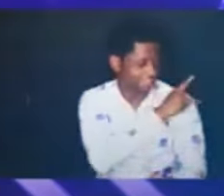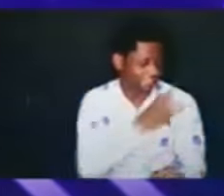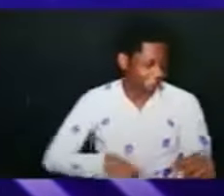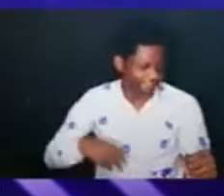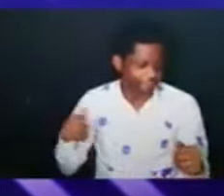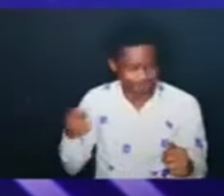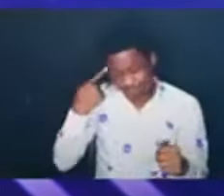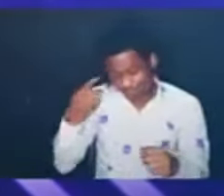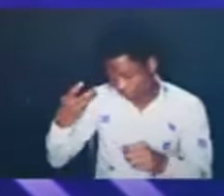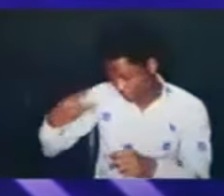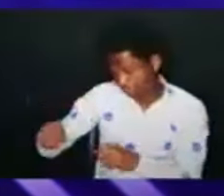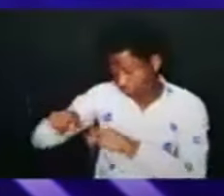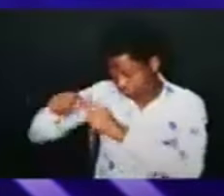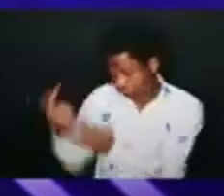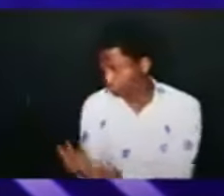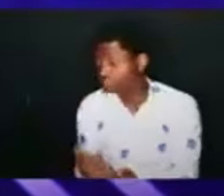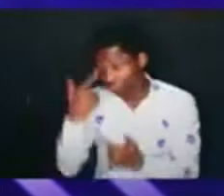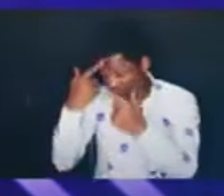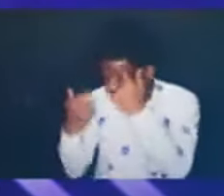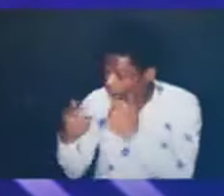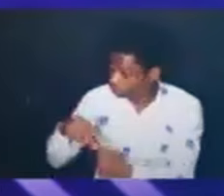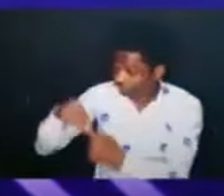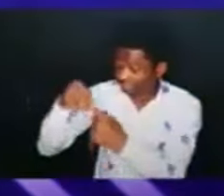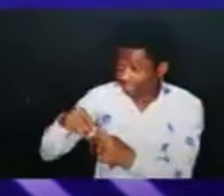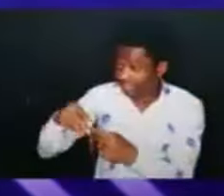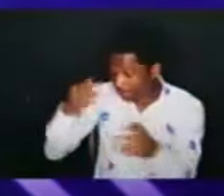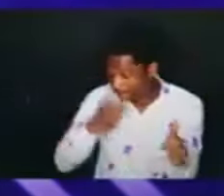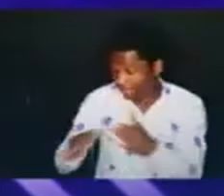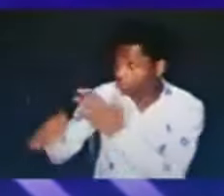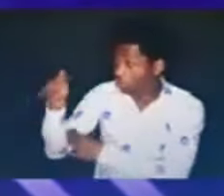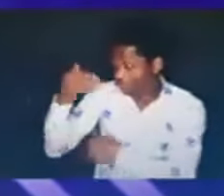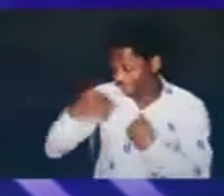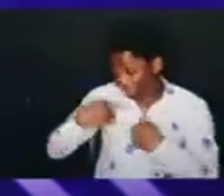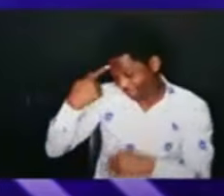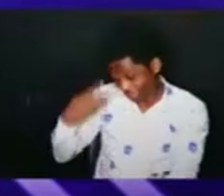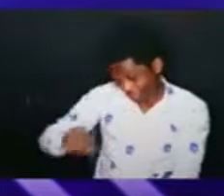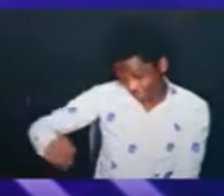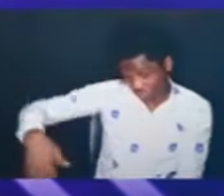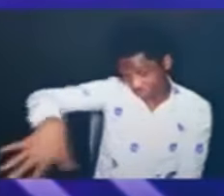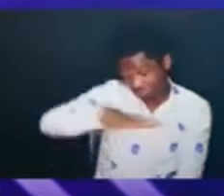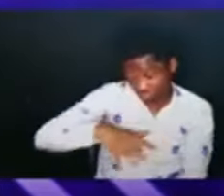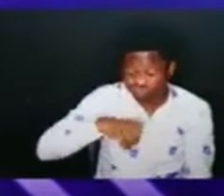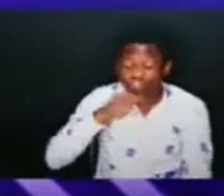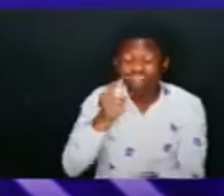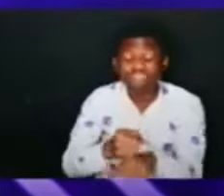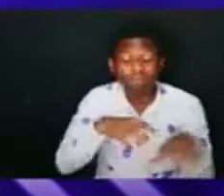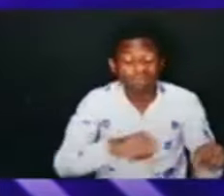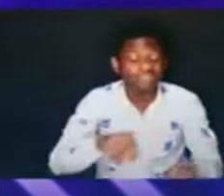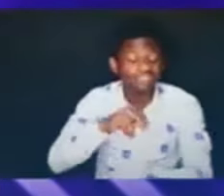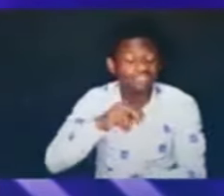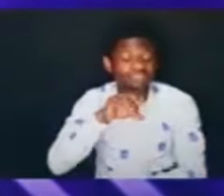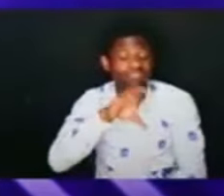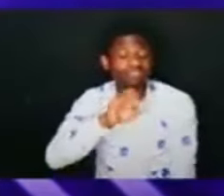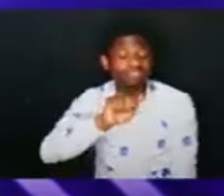kings on their behalf because of the special agenda he has for them, not only to possess Canaan, but